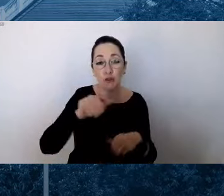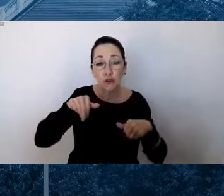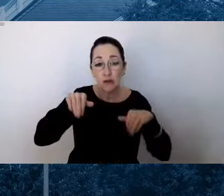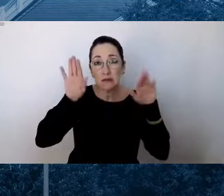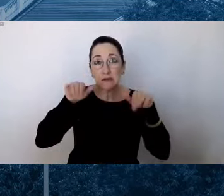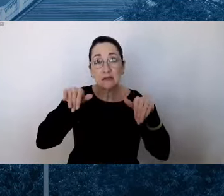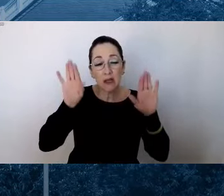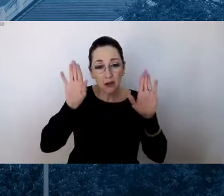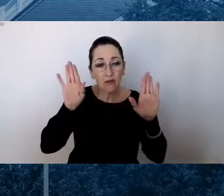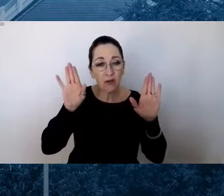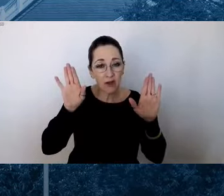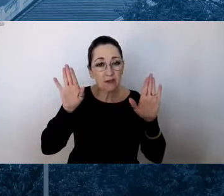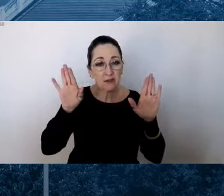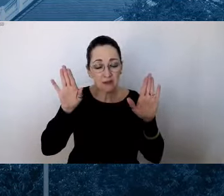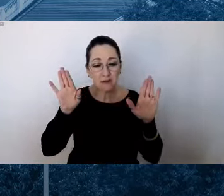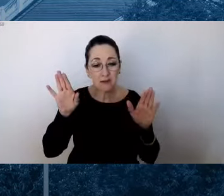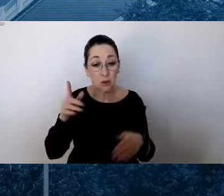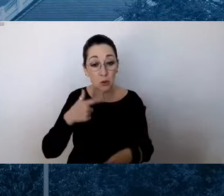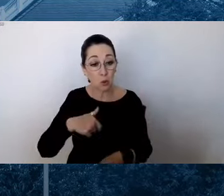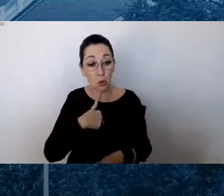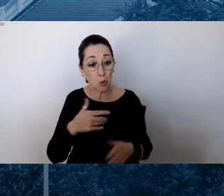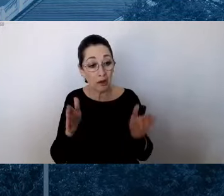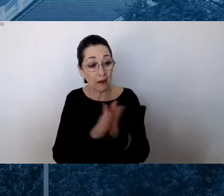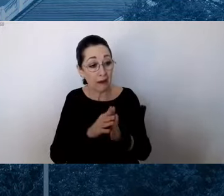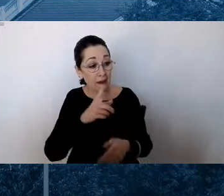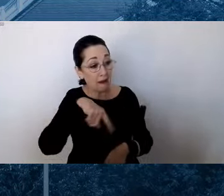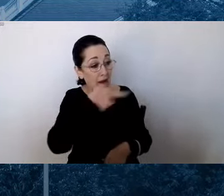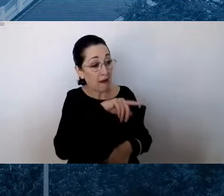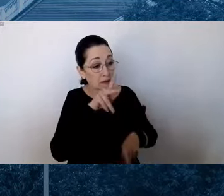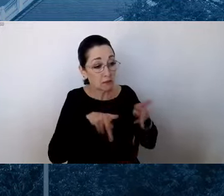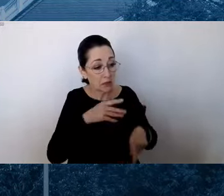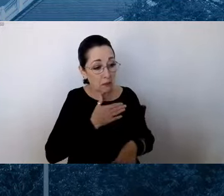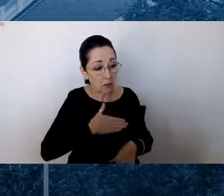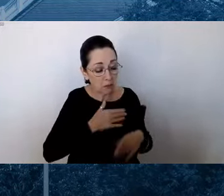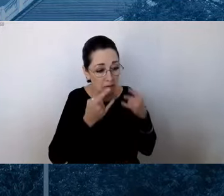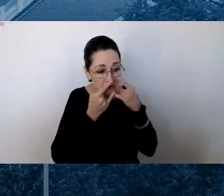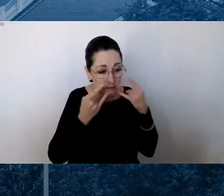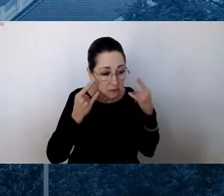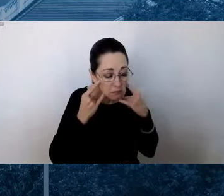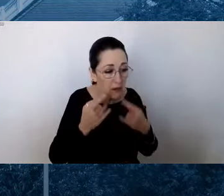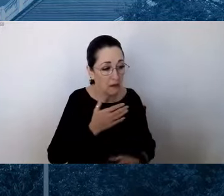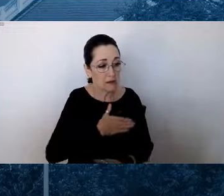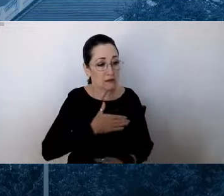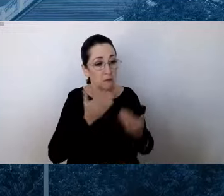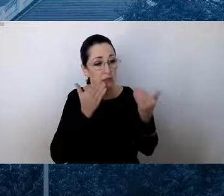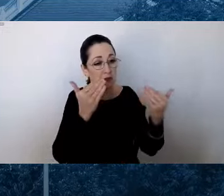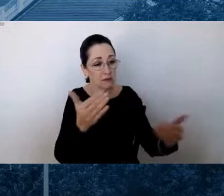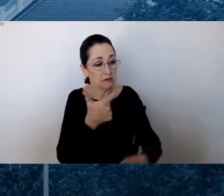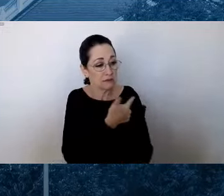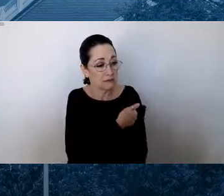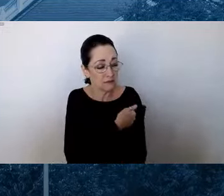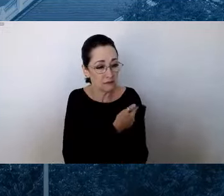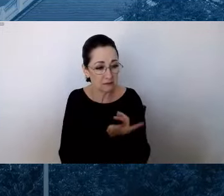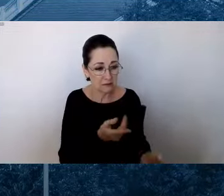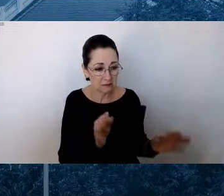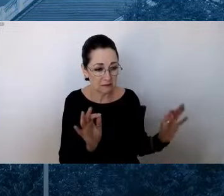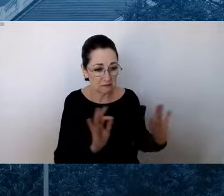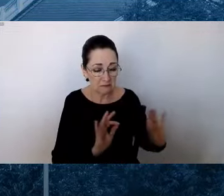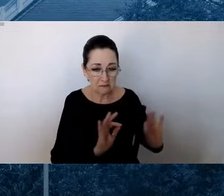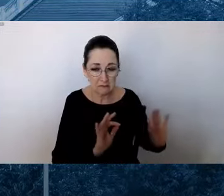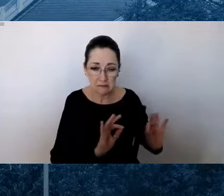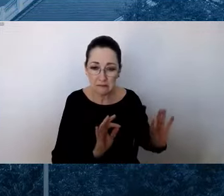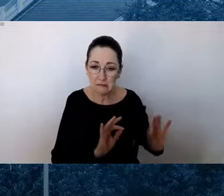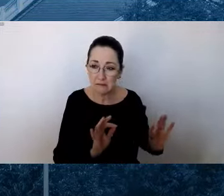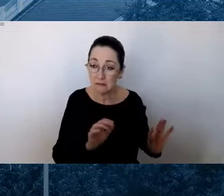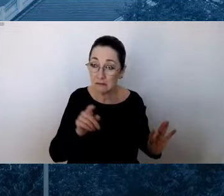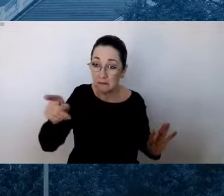that we're asking our citizens to do now in terms of wearing a mask and getting vaccinated are just de minimis